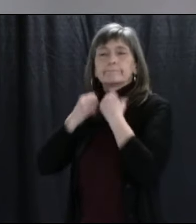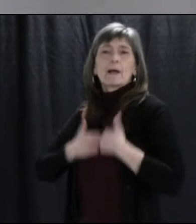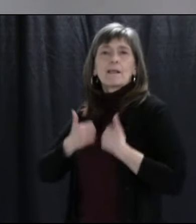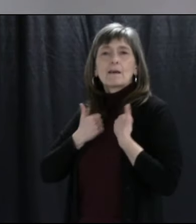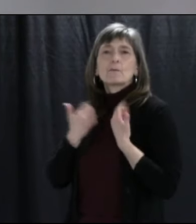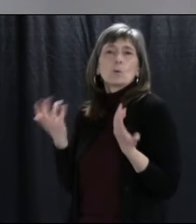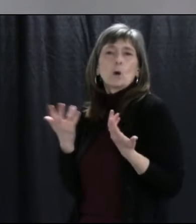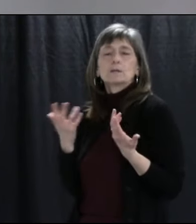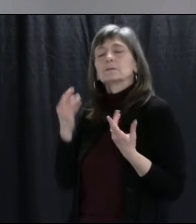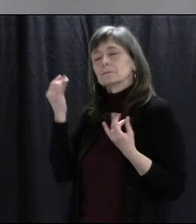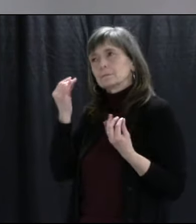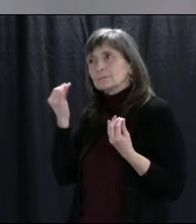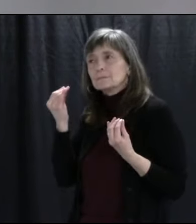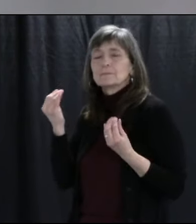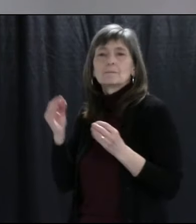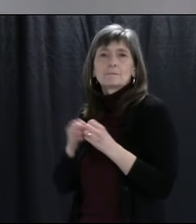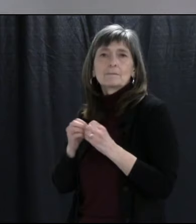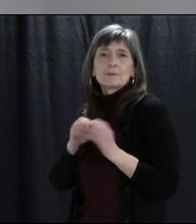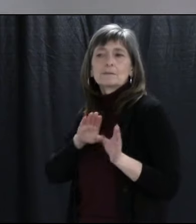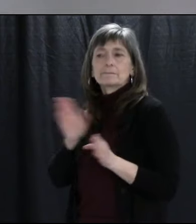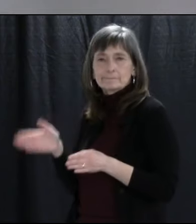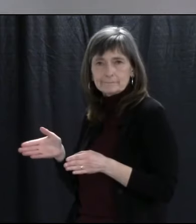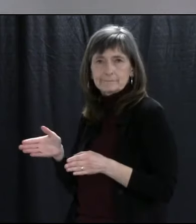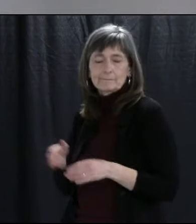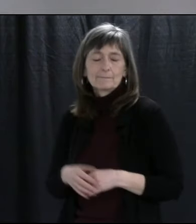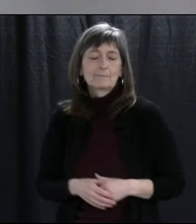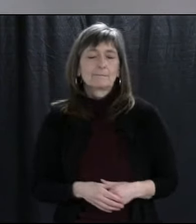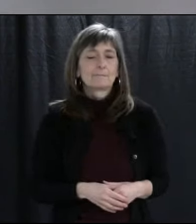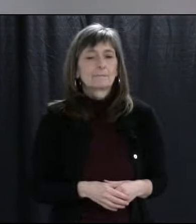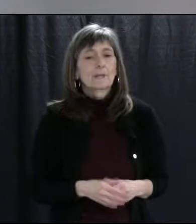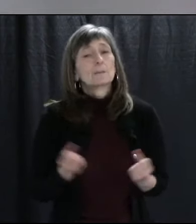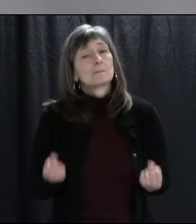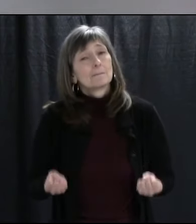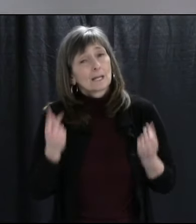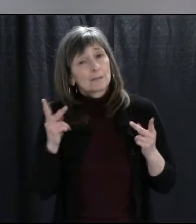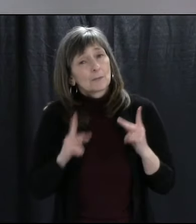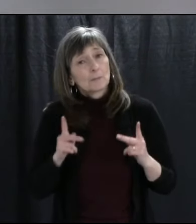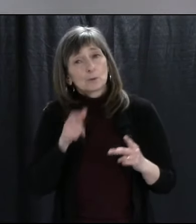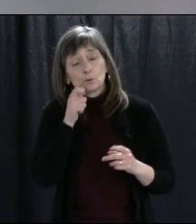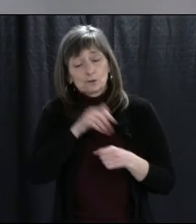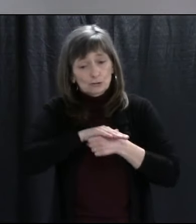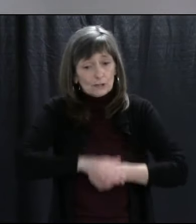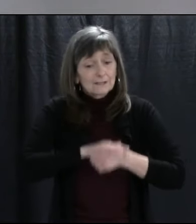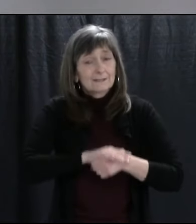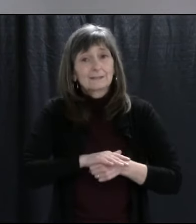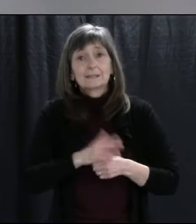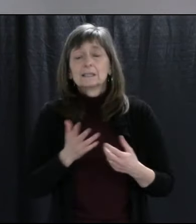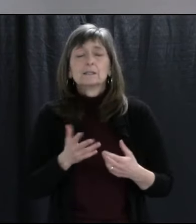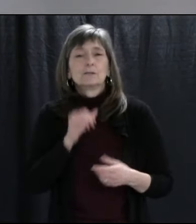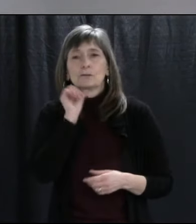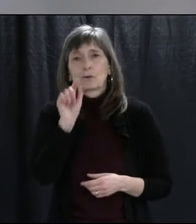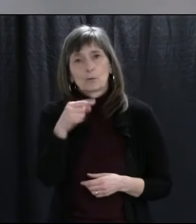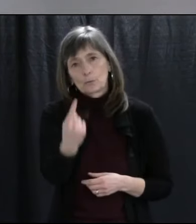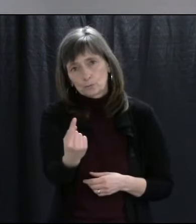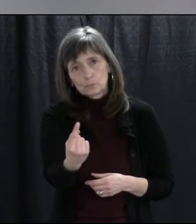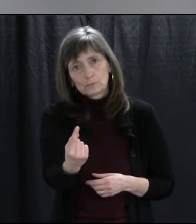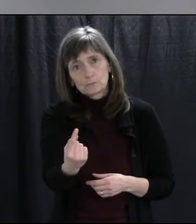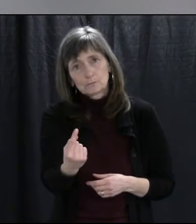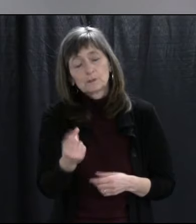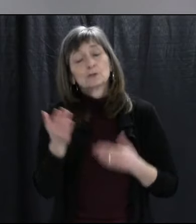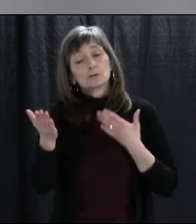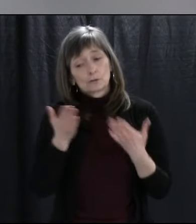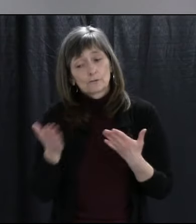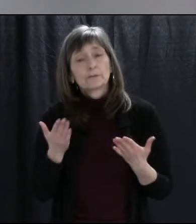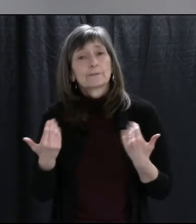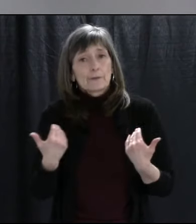life. We have a lot of people in this situation. You are not alone, and we have services here